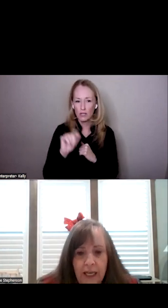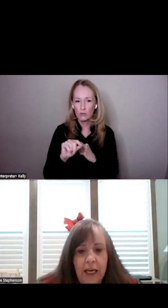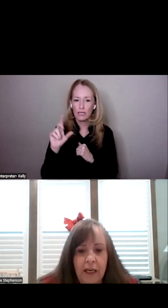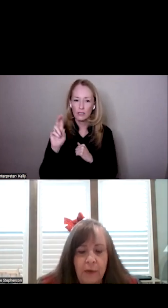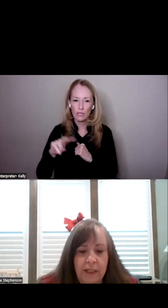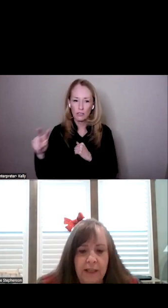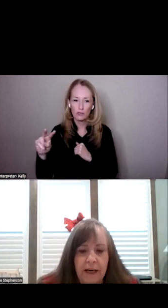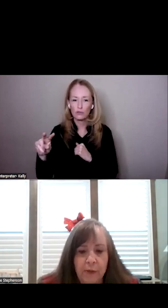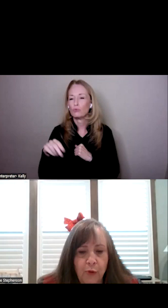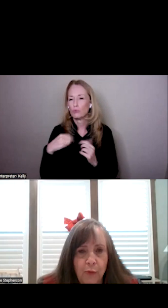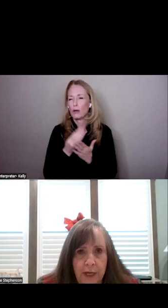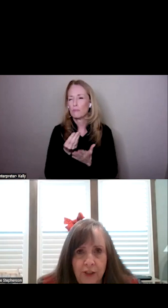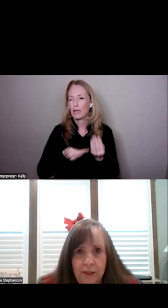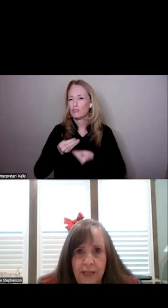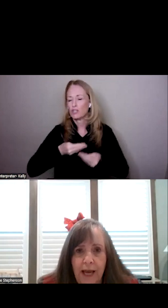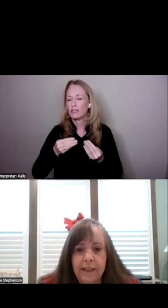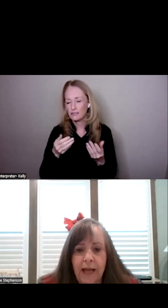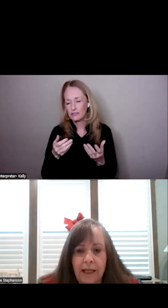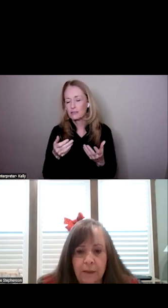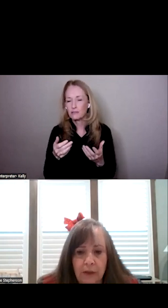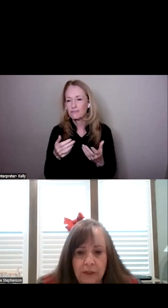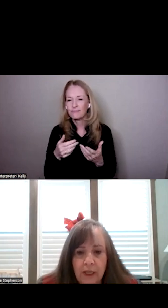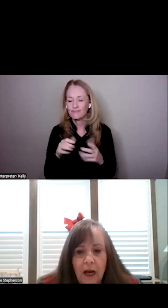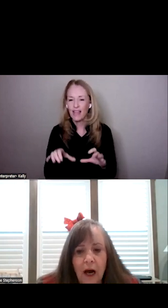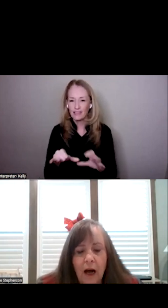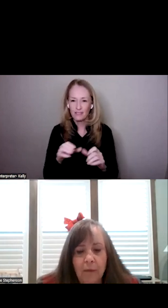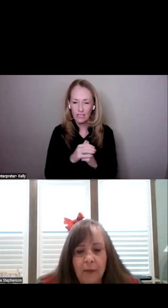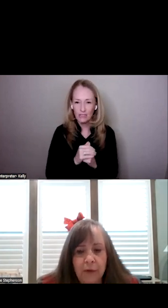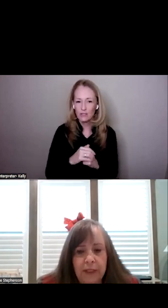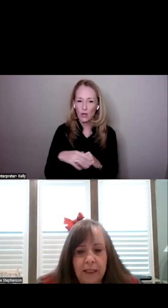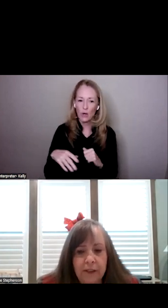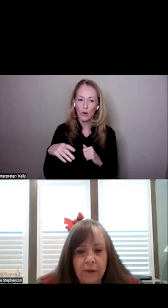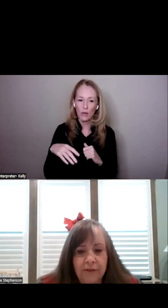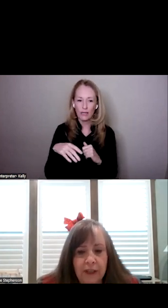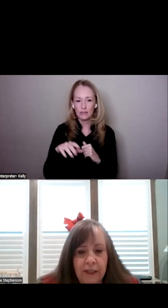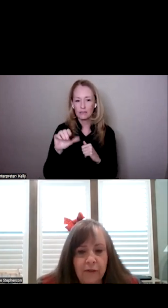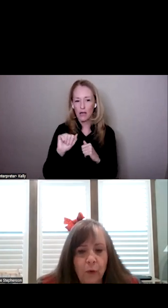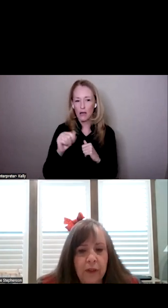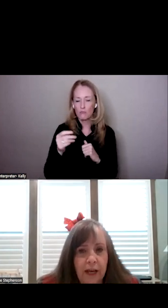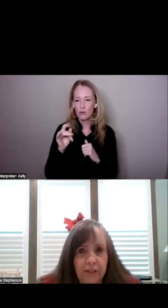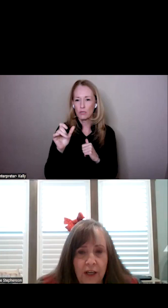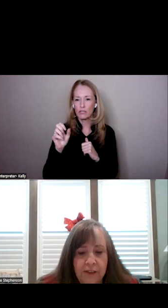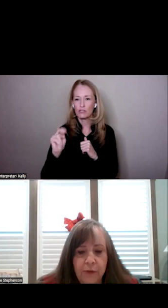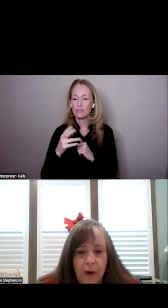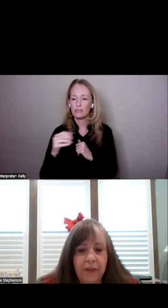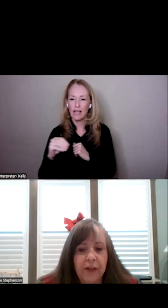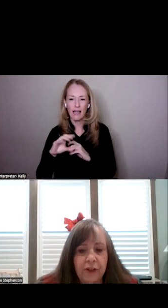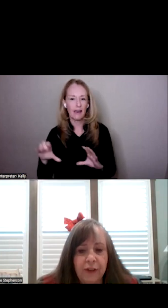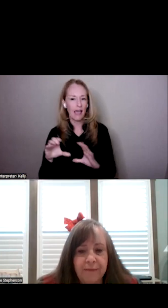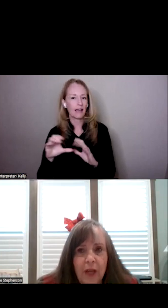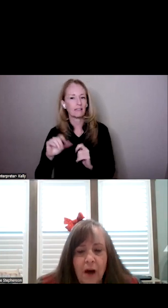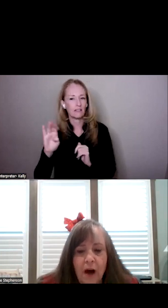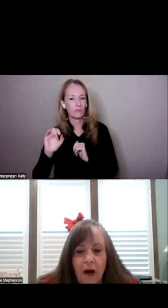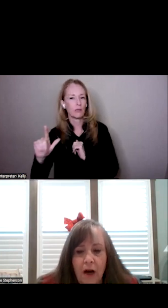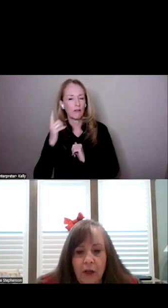activity. And when I say that, it's appropriations and enacted bills that are related to the funding for the lifelines throughout the